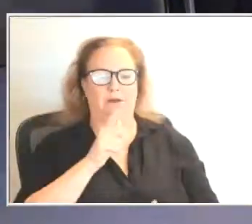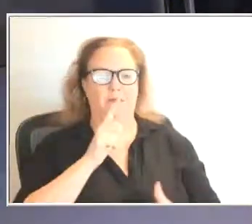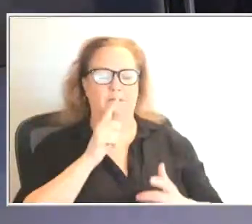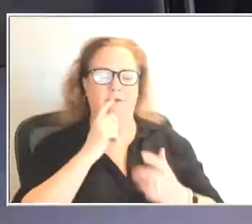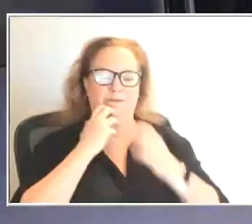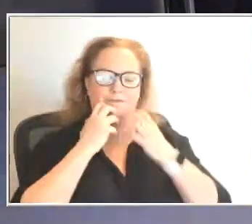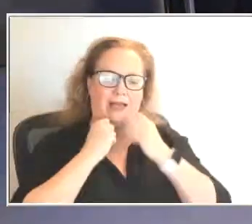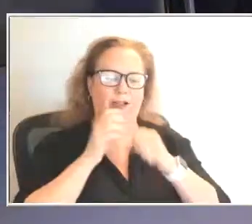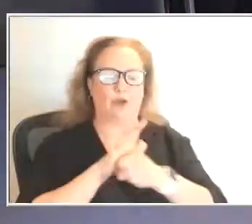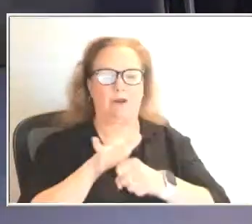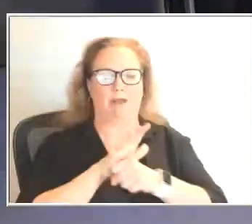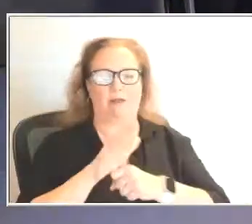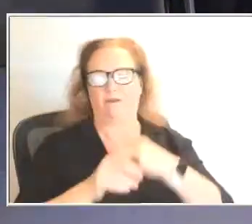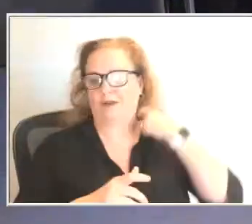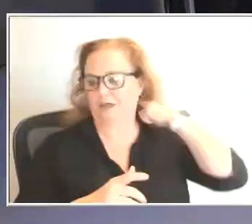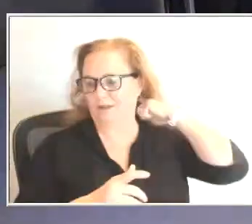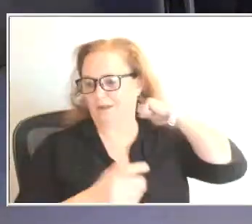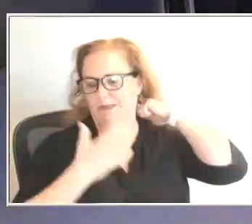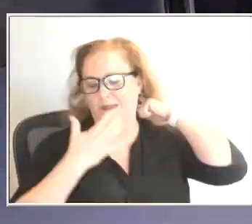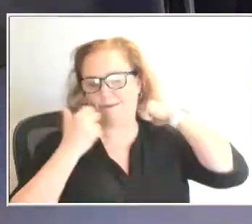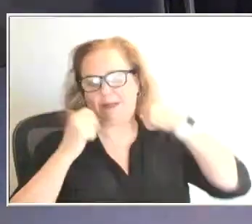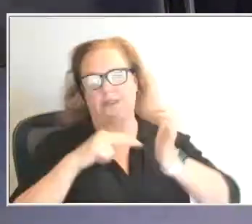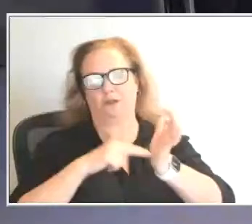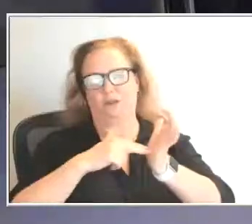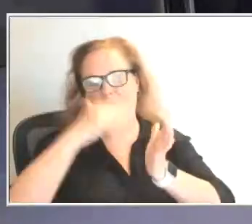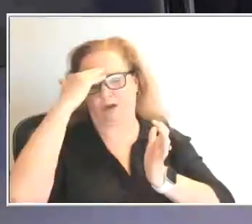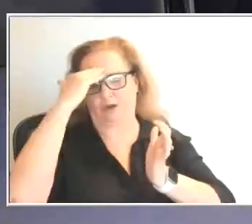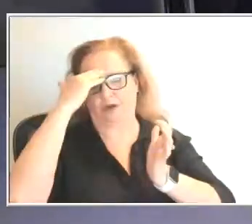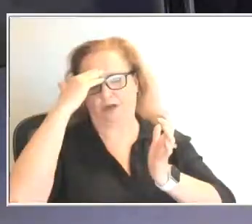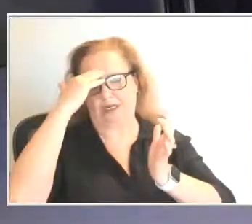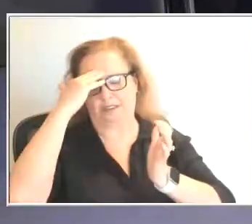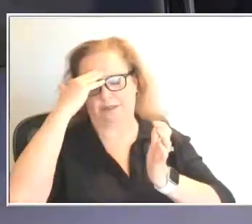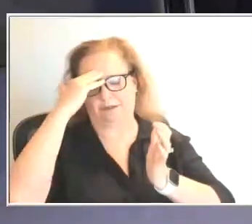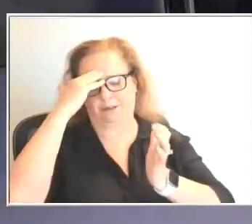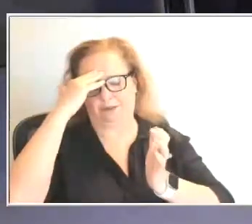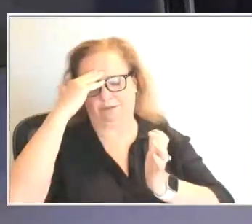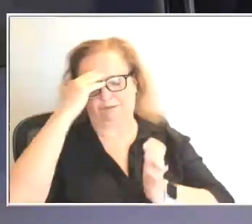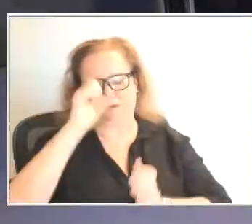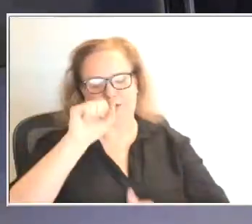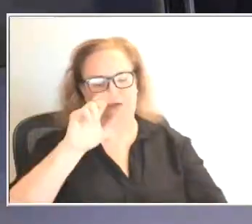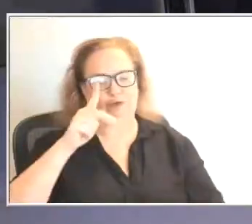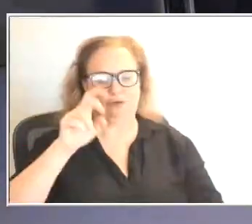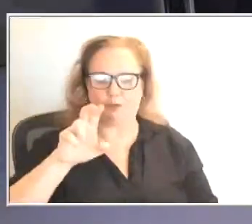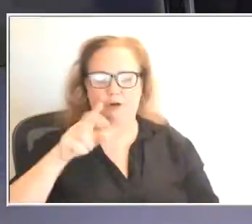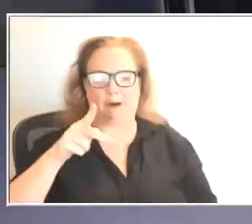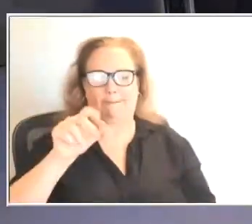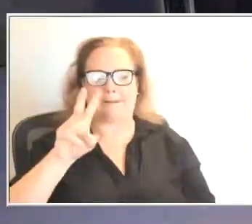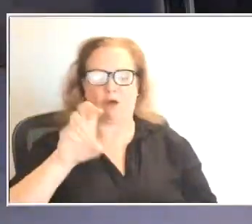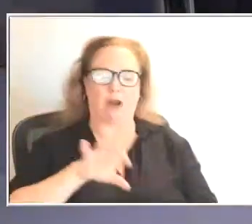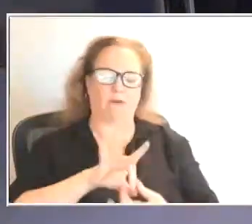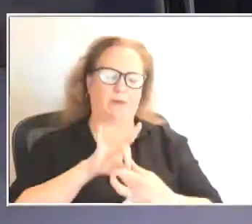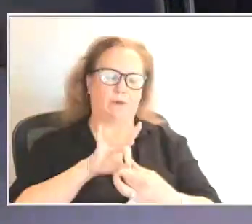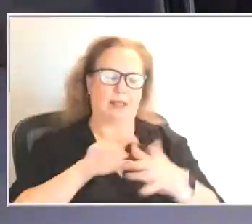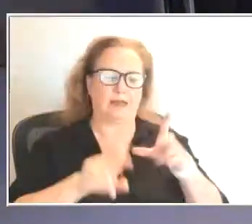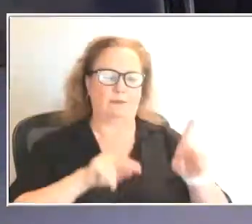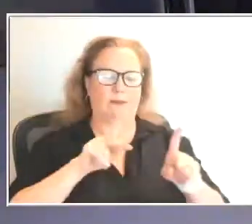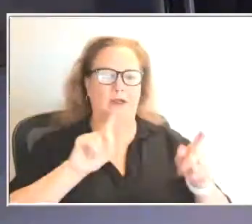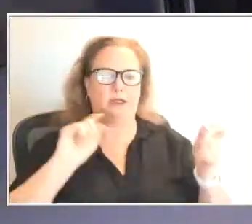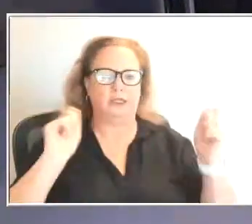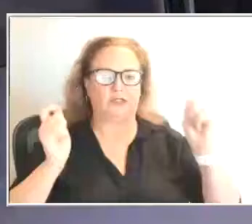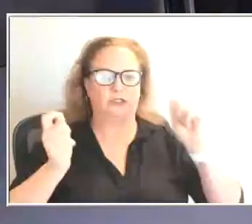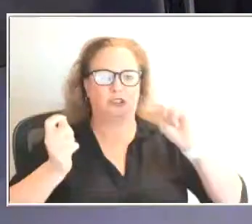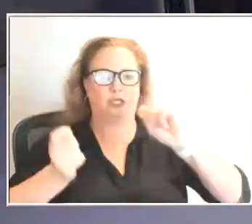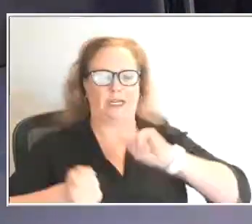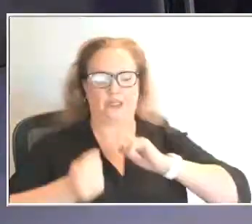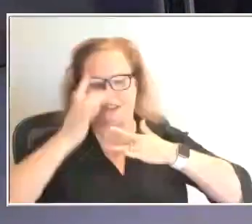and the best nurses I know, it is a superpower, how well they can relate to people and help change the course of disease,